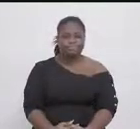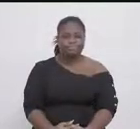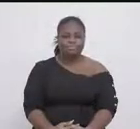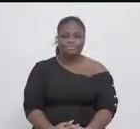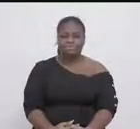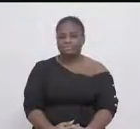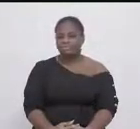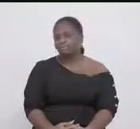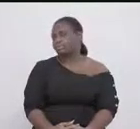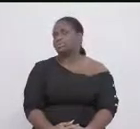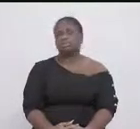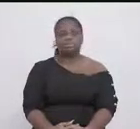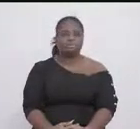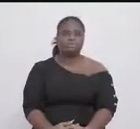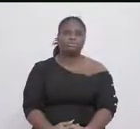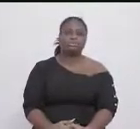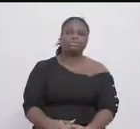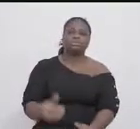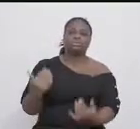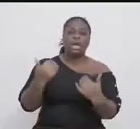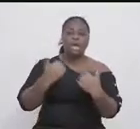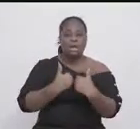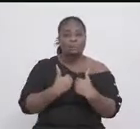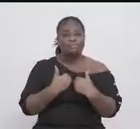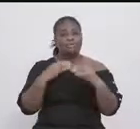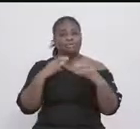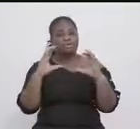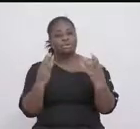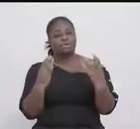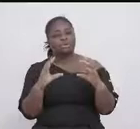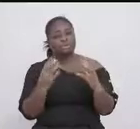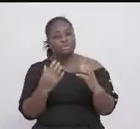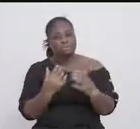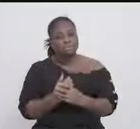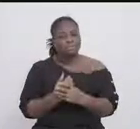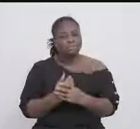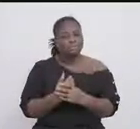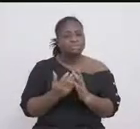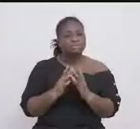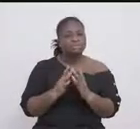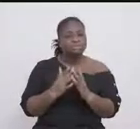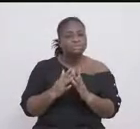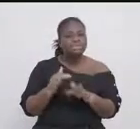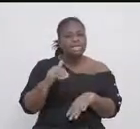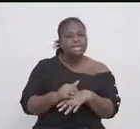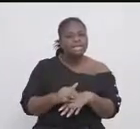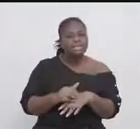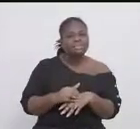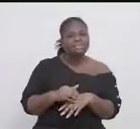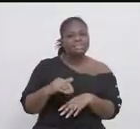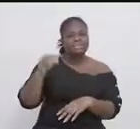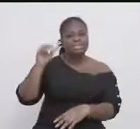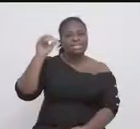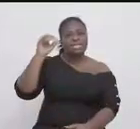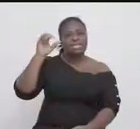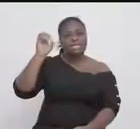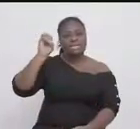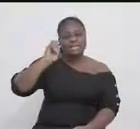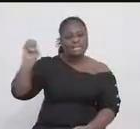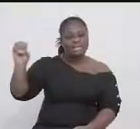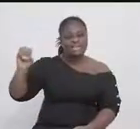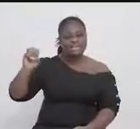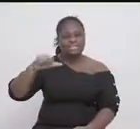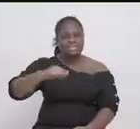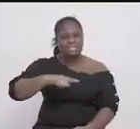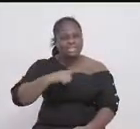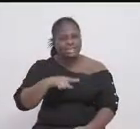currently running summer coding classes for children at the academy in East Legon. So we have different courses.